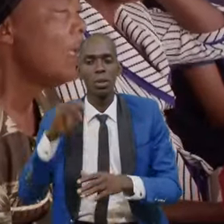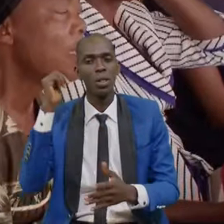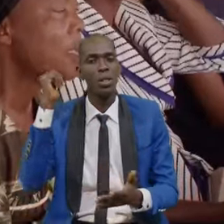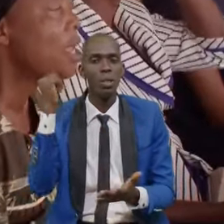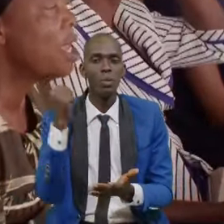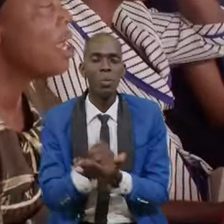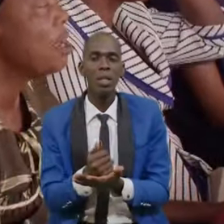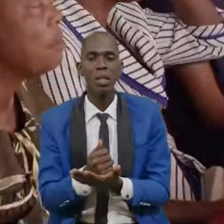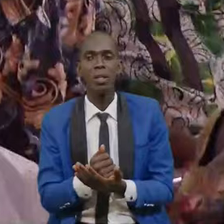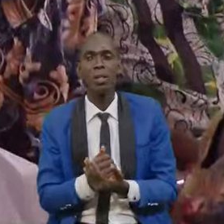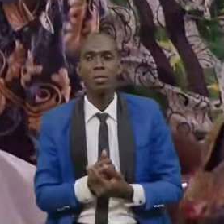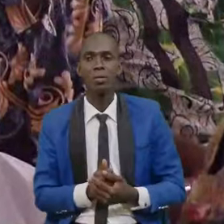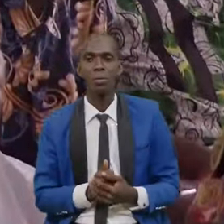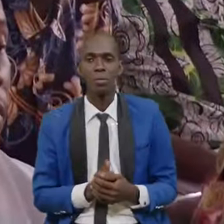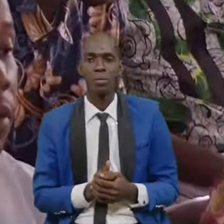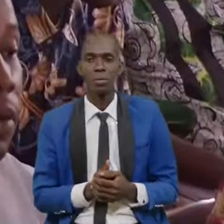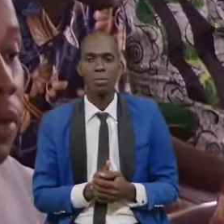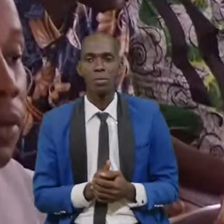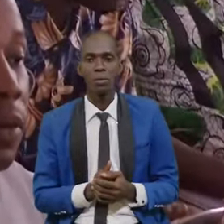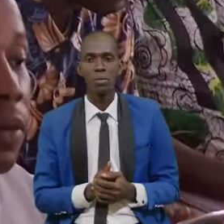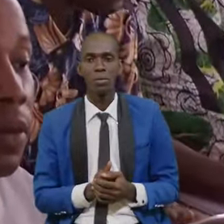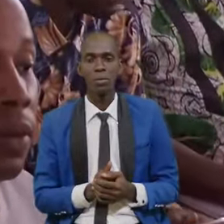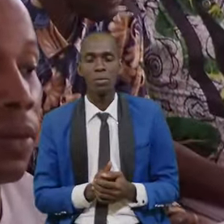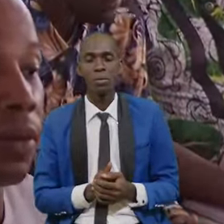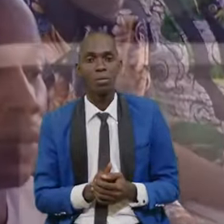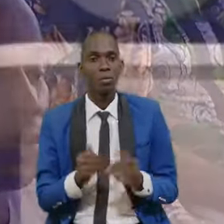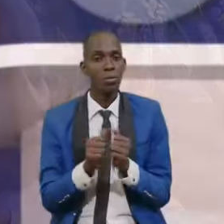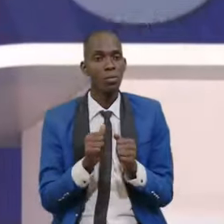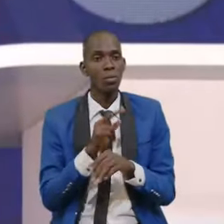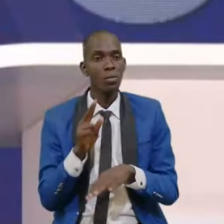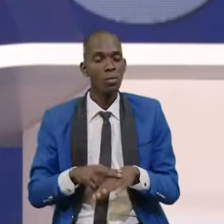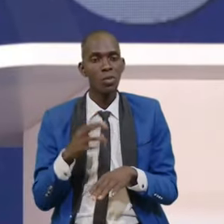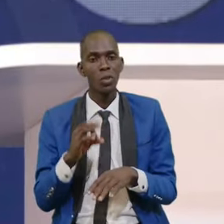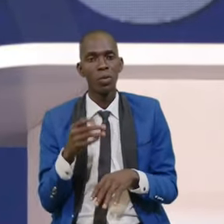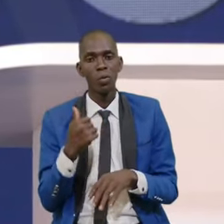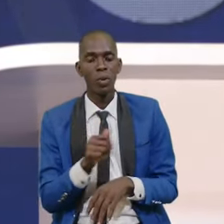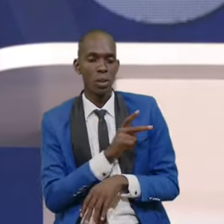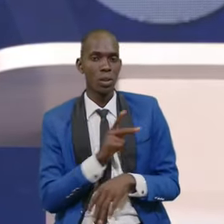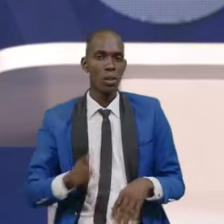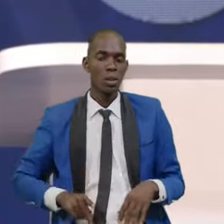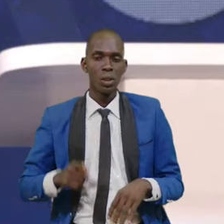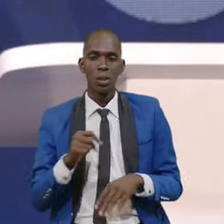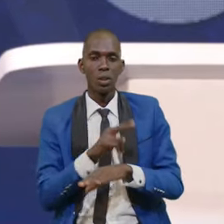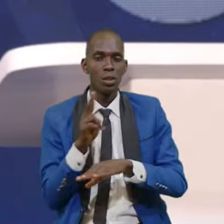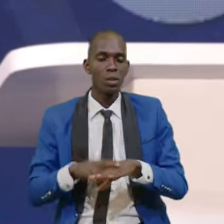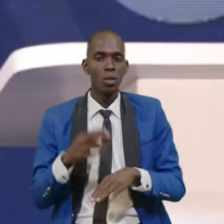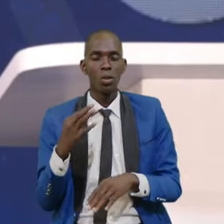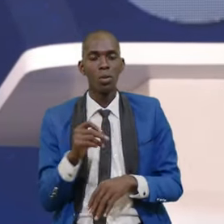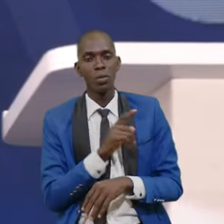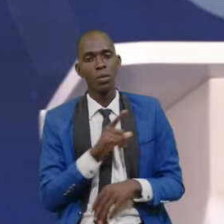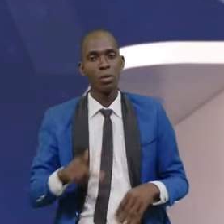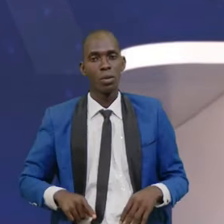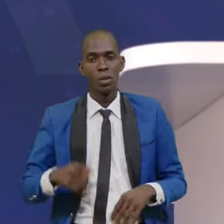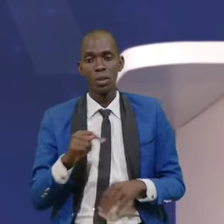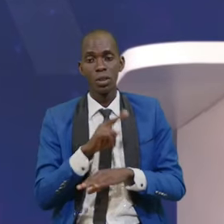amen. Amen. Well, the nature of the king, the nature of the Lord, and